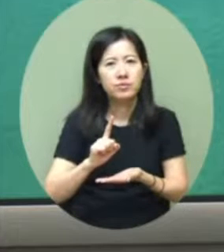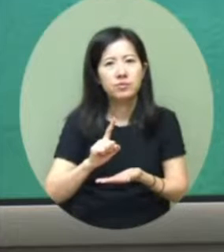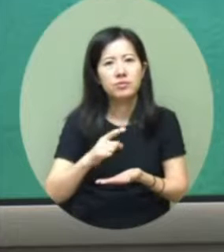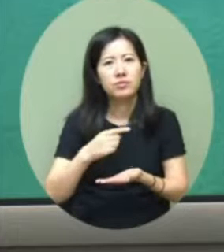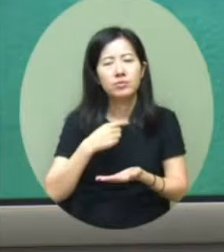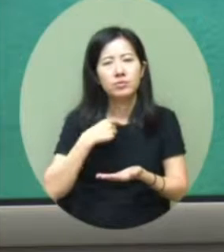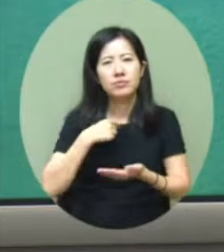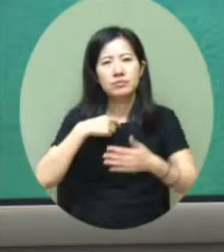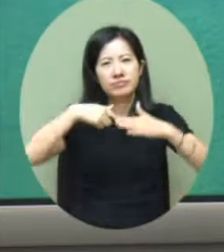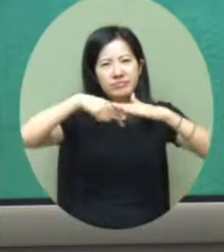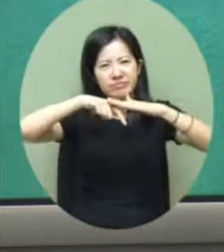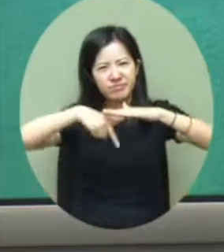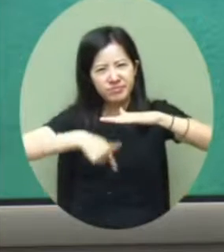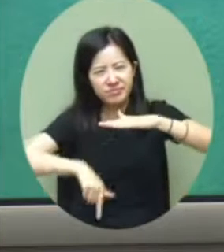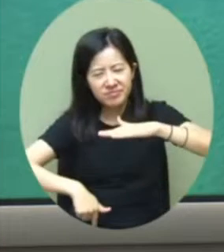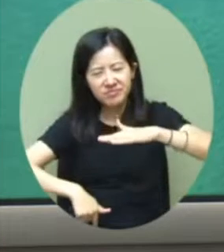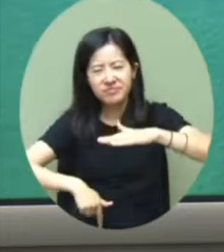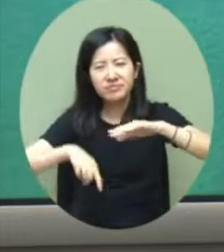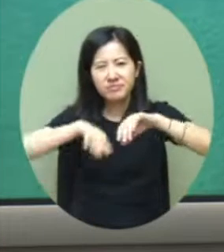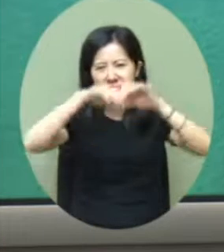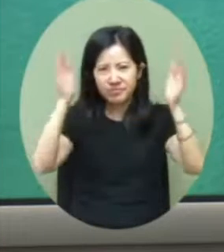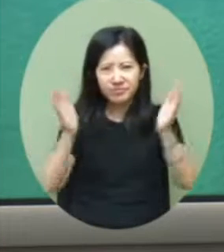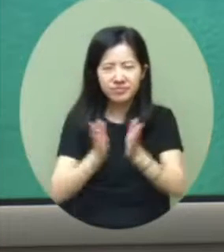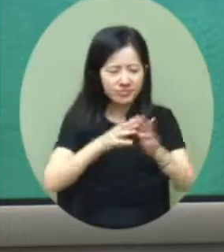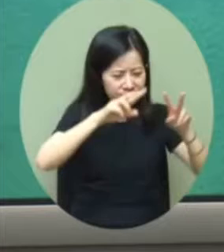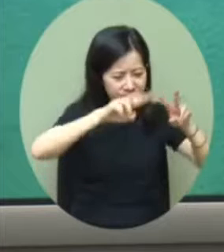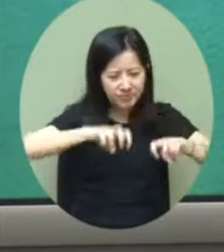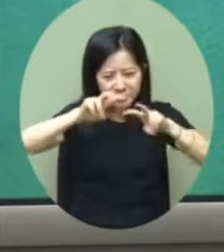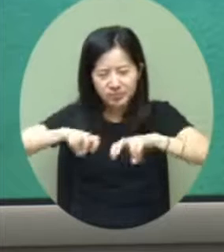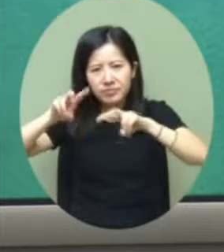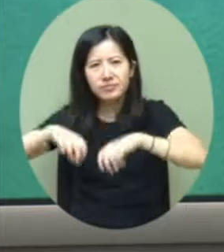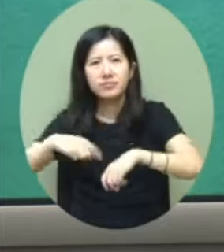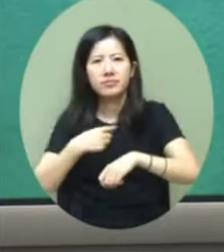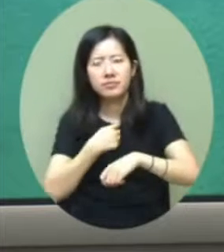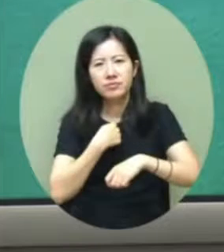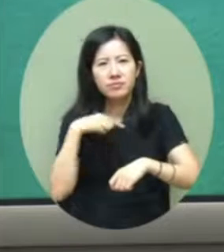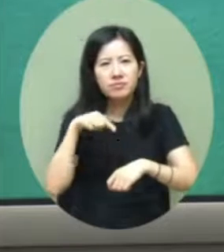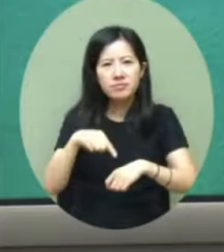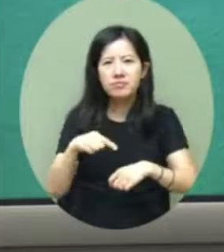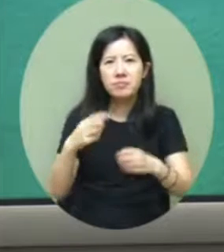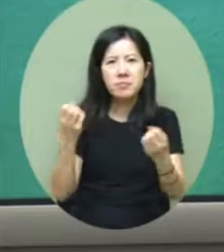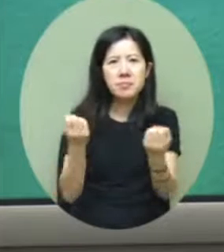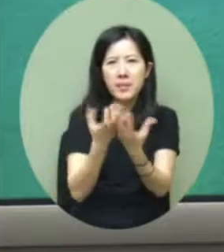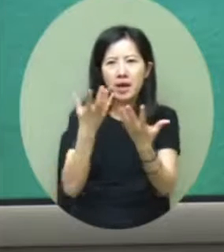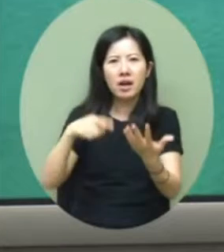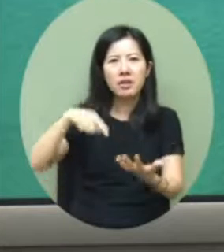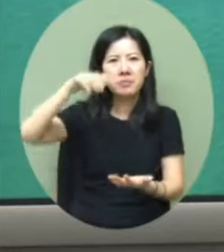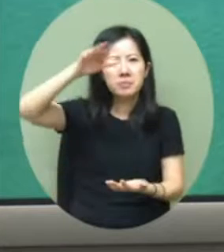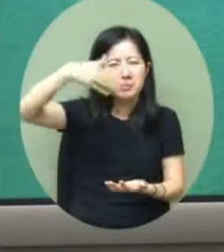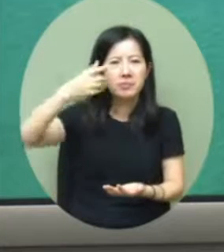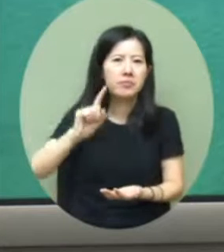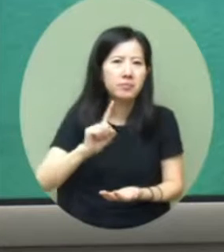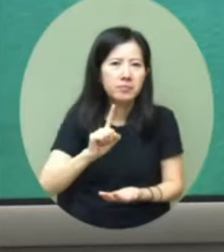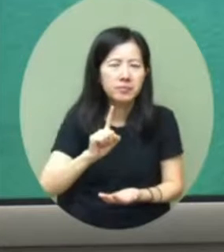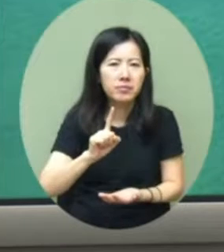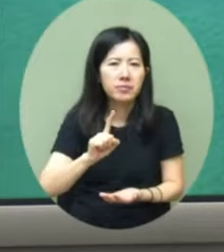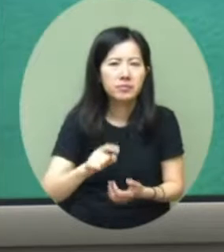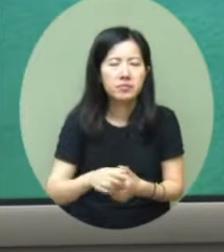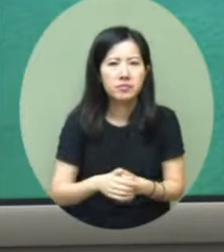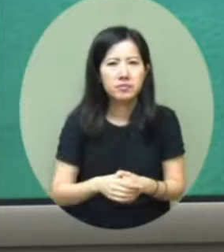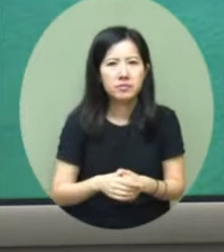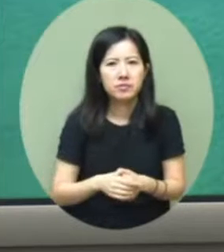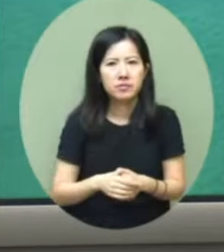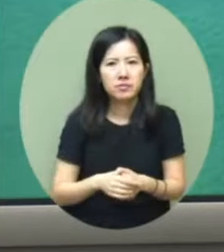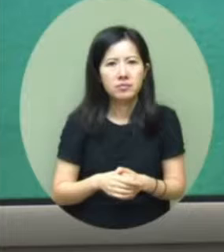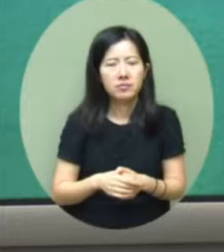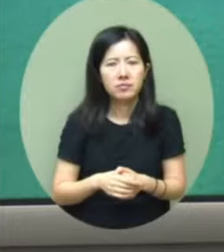When an industrial accident happens, the most important thing is to conduct an investigation into